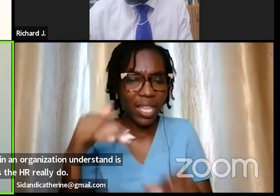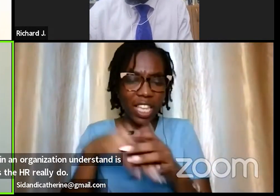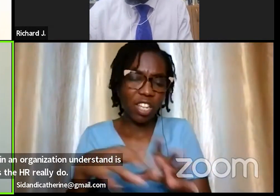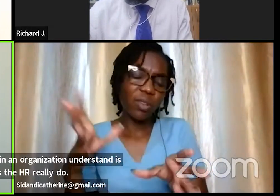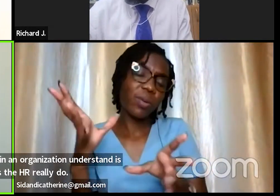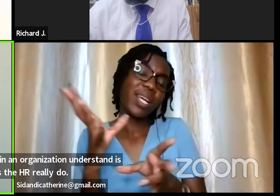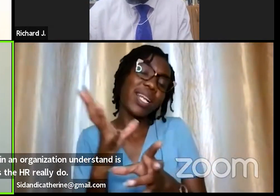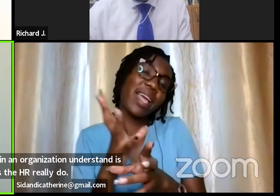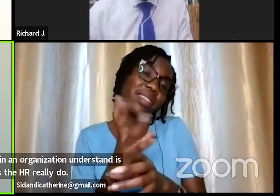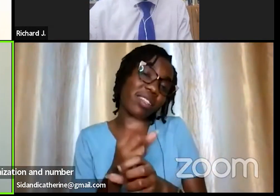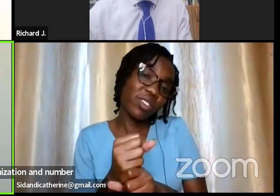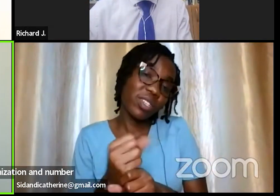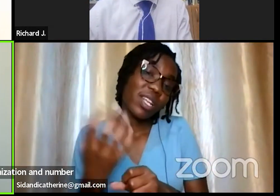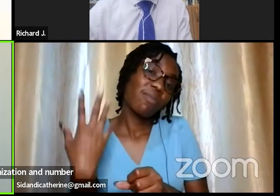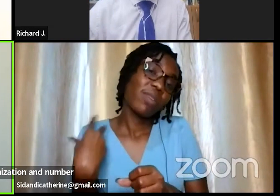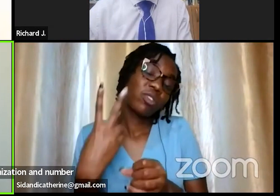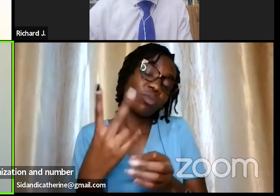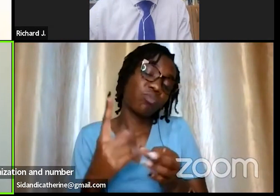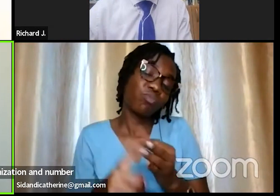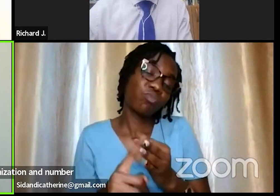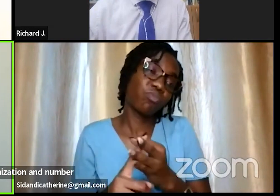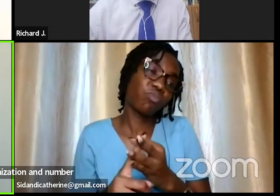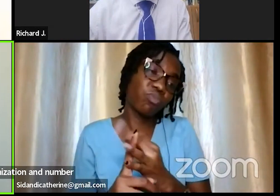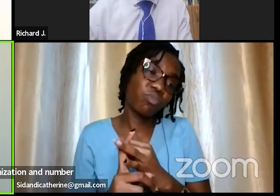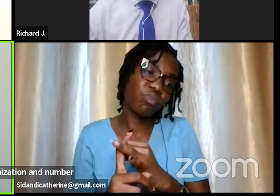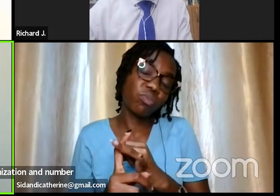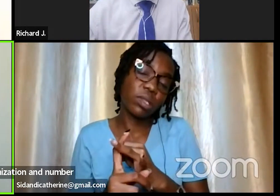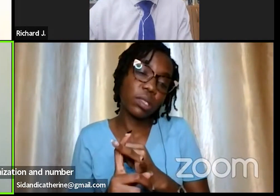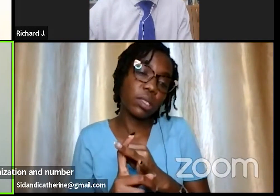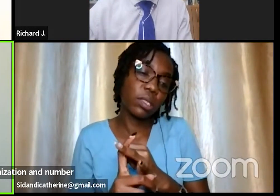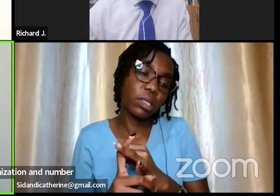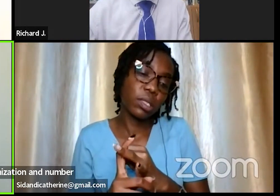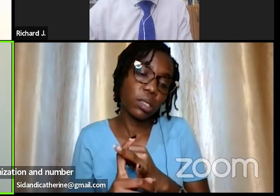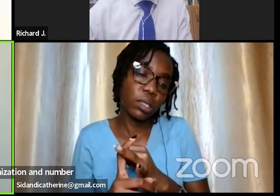organization? And number two, what